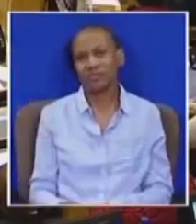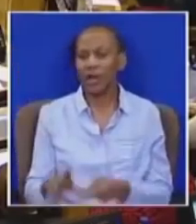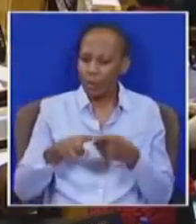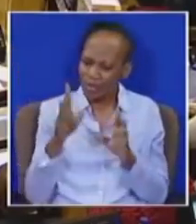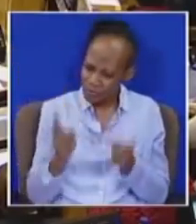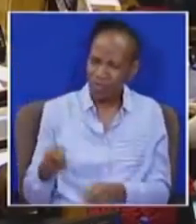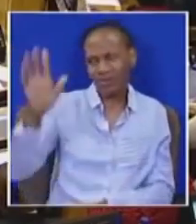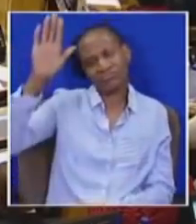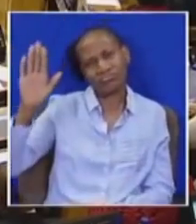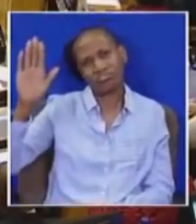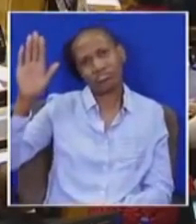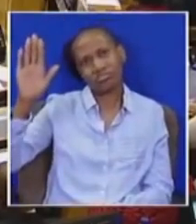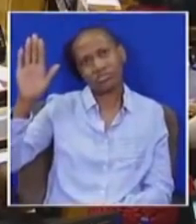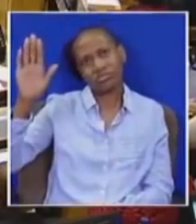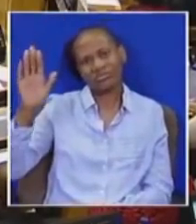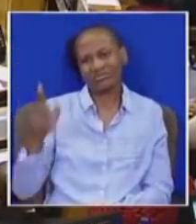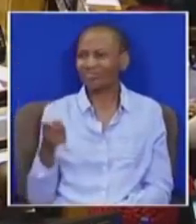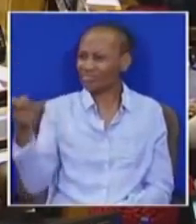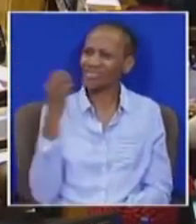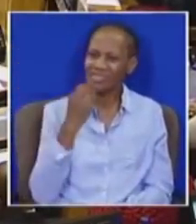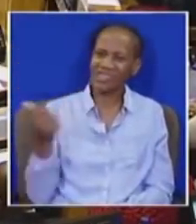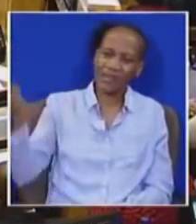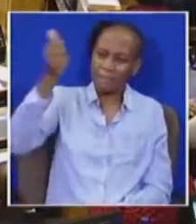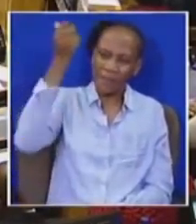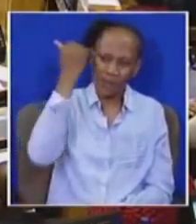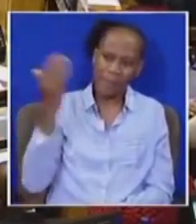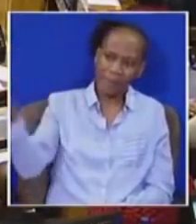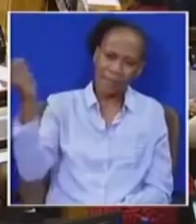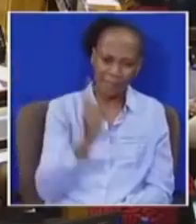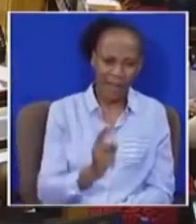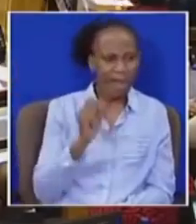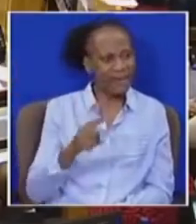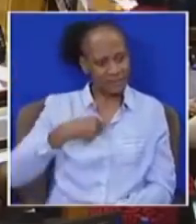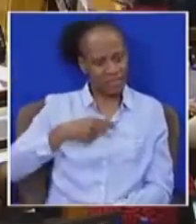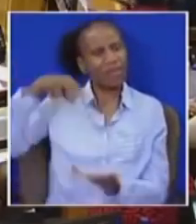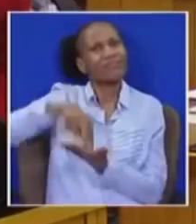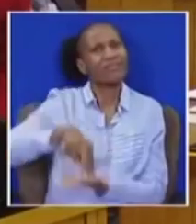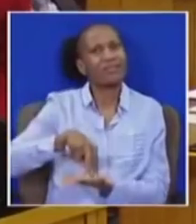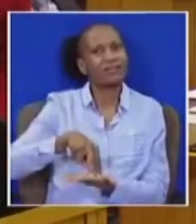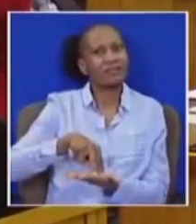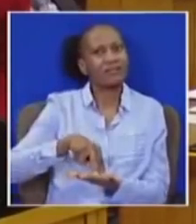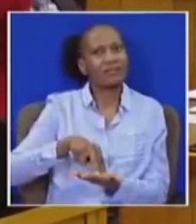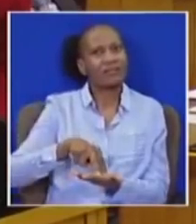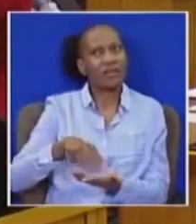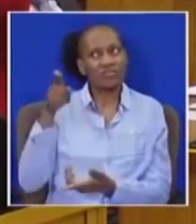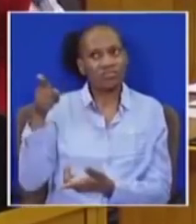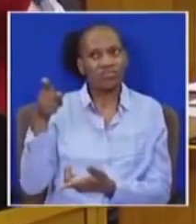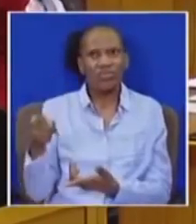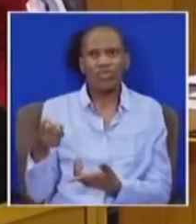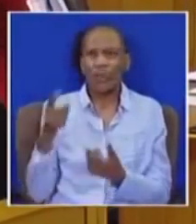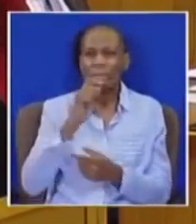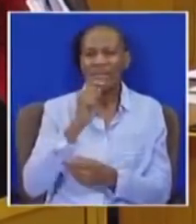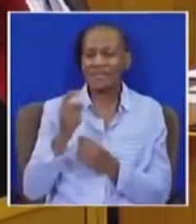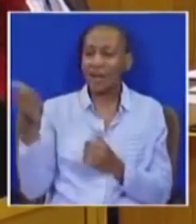of order, Speaker. You can't call Chief Justice when there is a person on the floor. You are setting up Chief Justice for